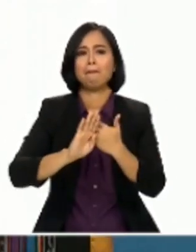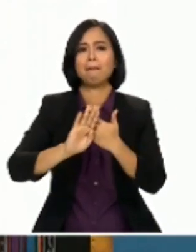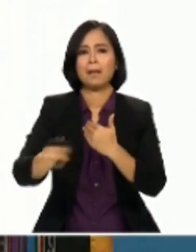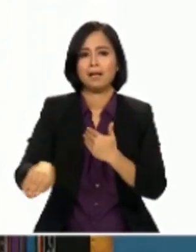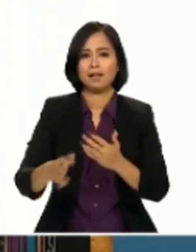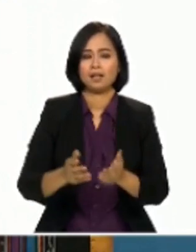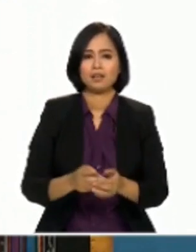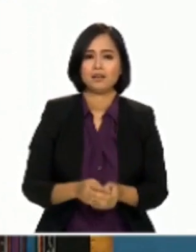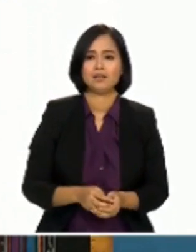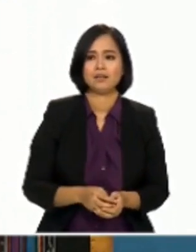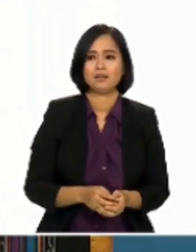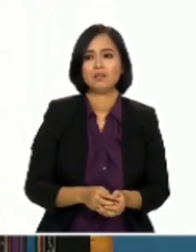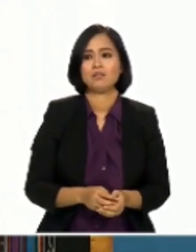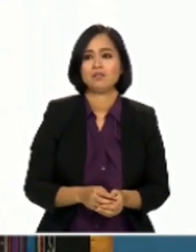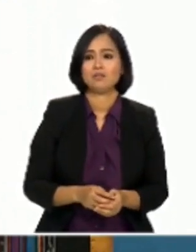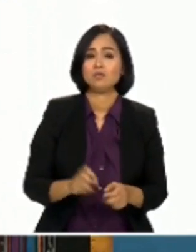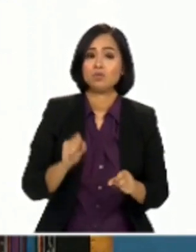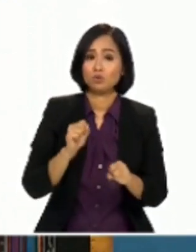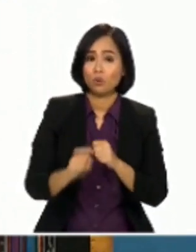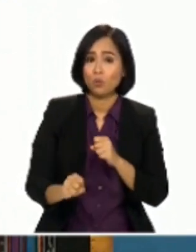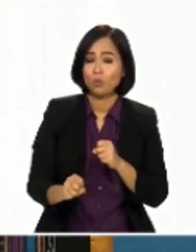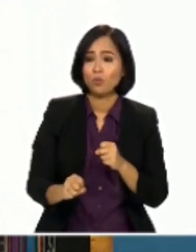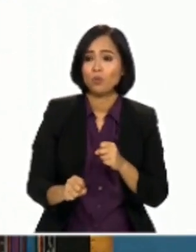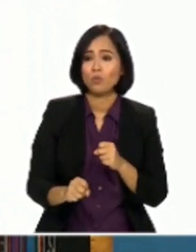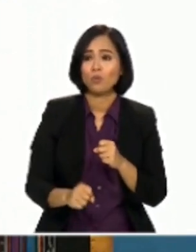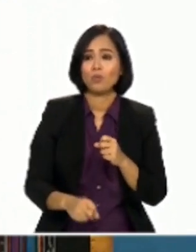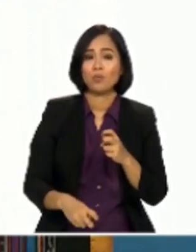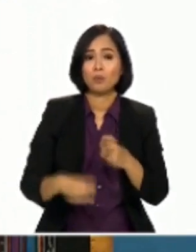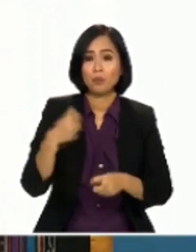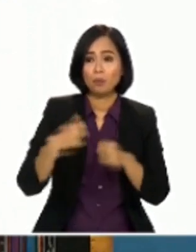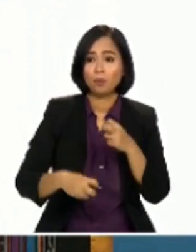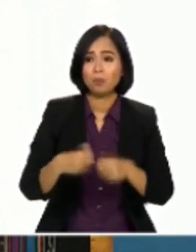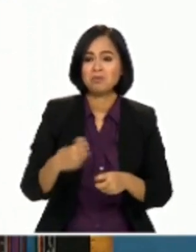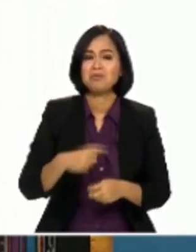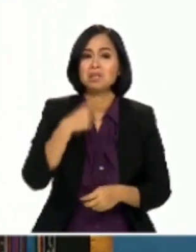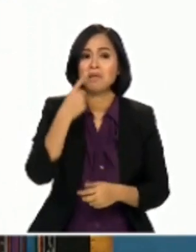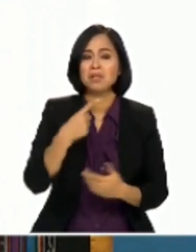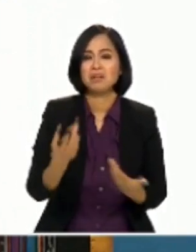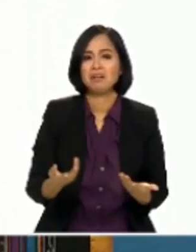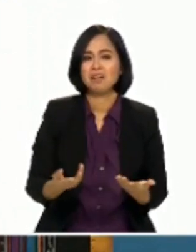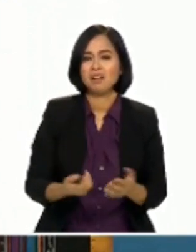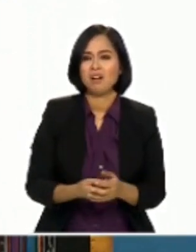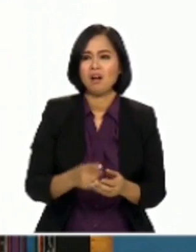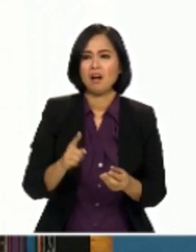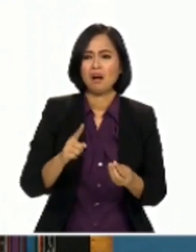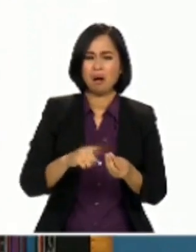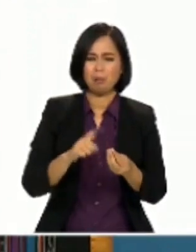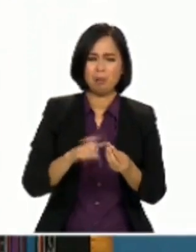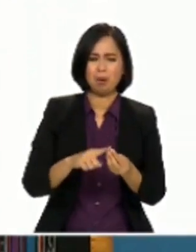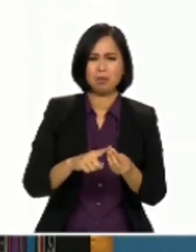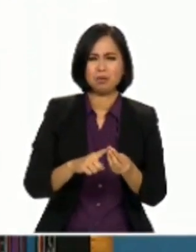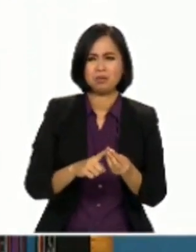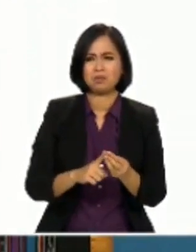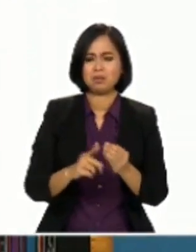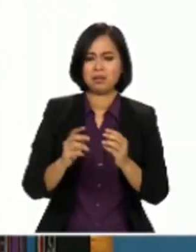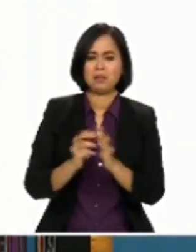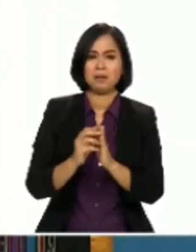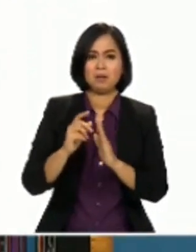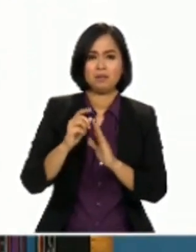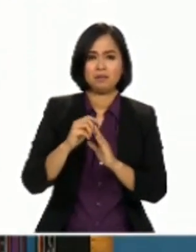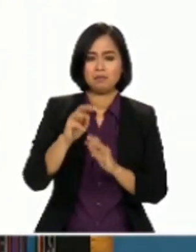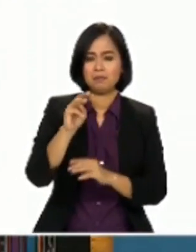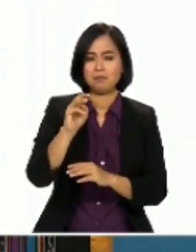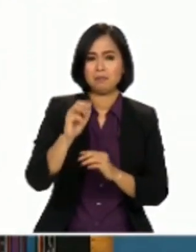Yung disgrasya, yung pagsabi, a mere incident, a legal marine